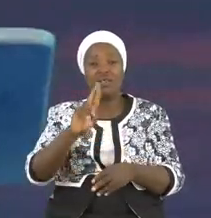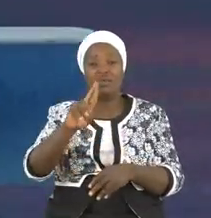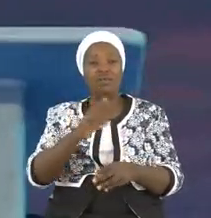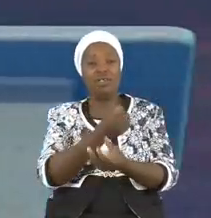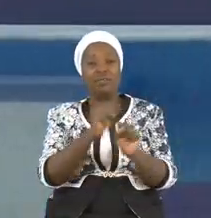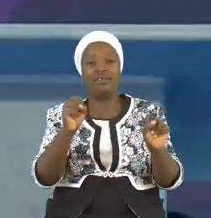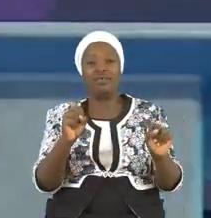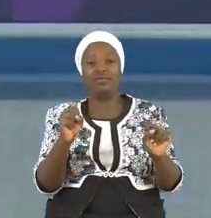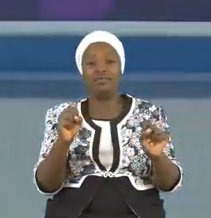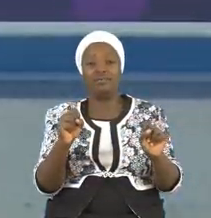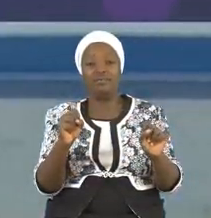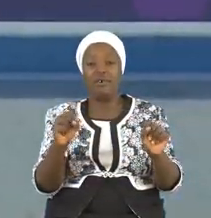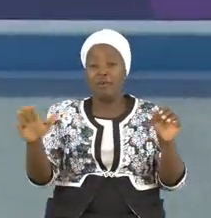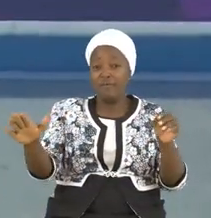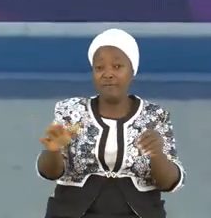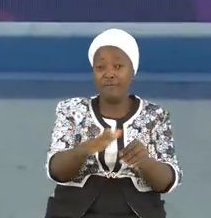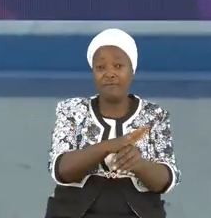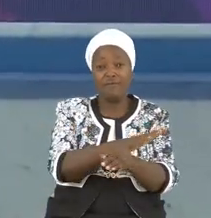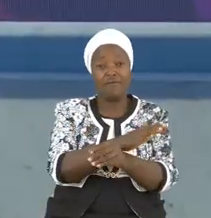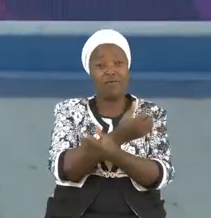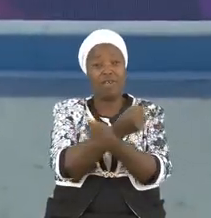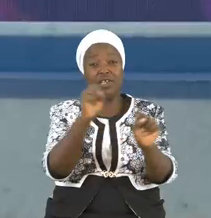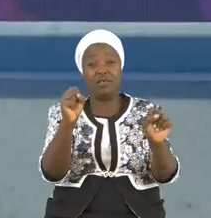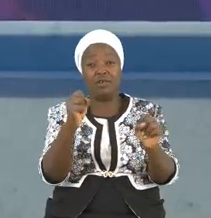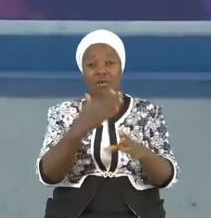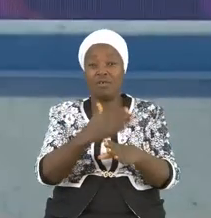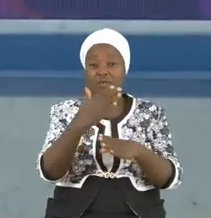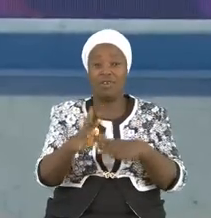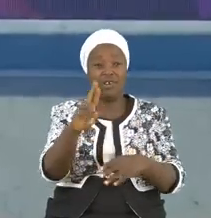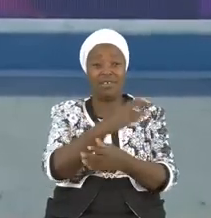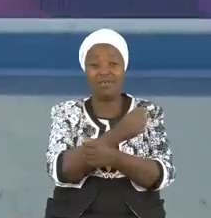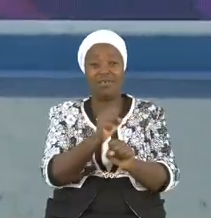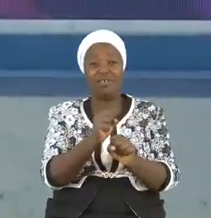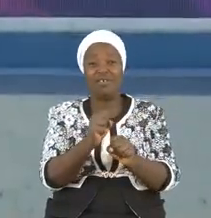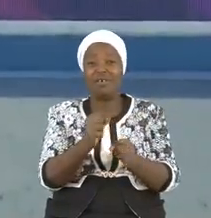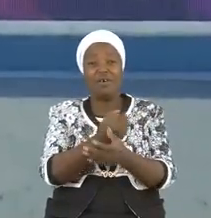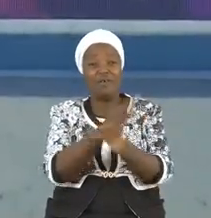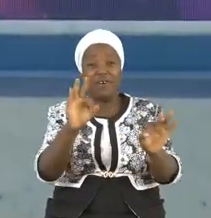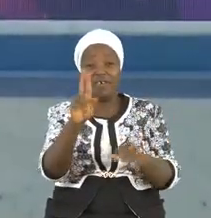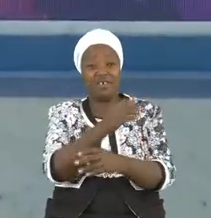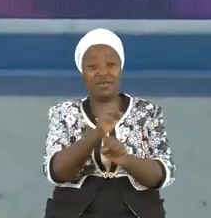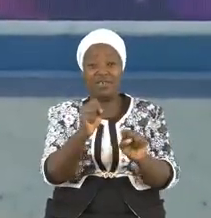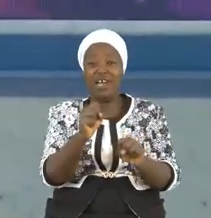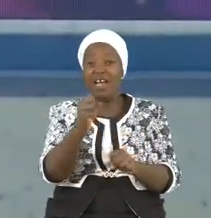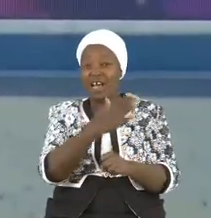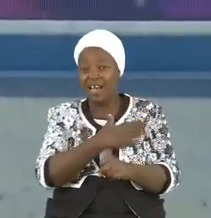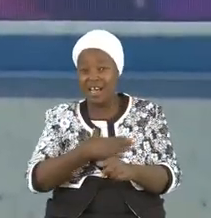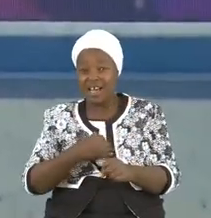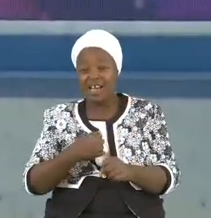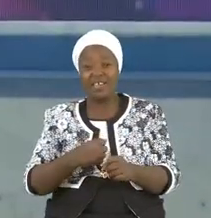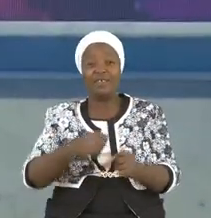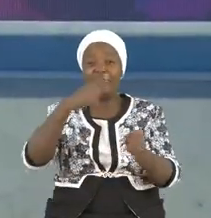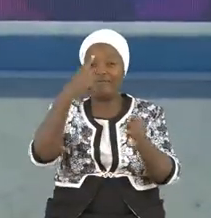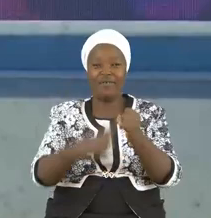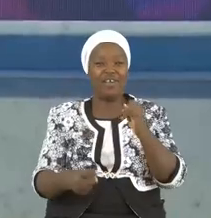Full redemption, total redemption, free redemption, and final